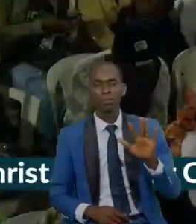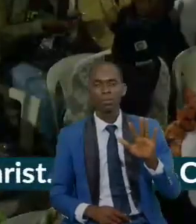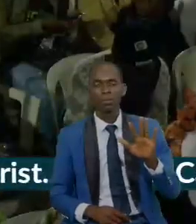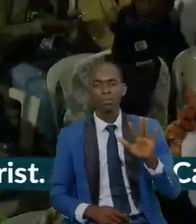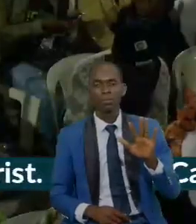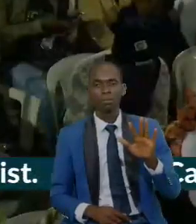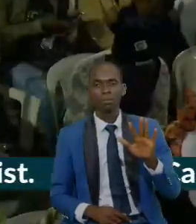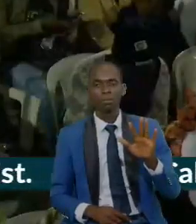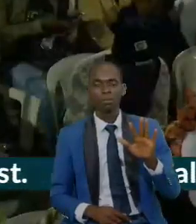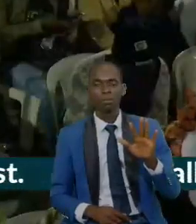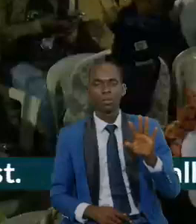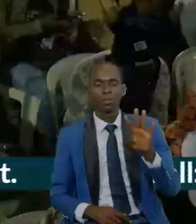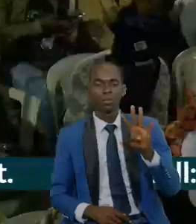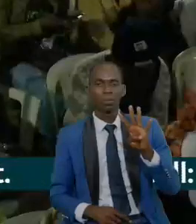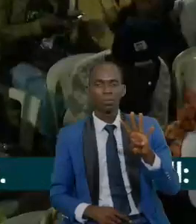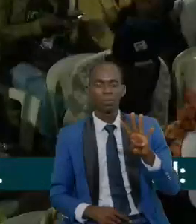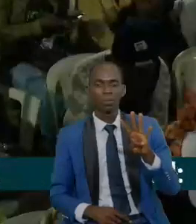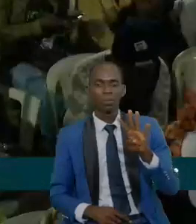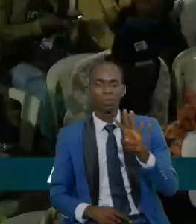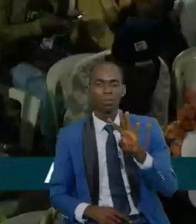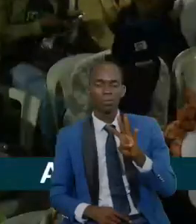444. 444.